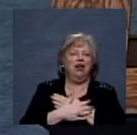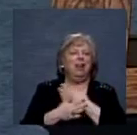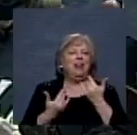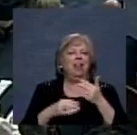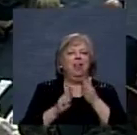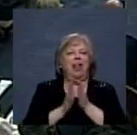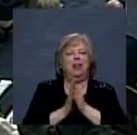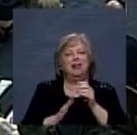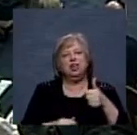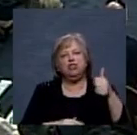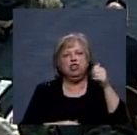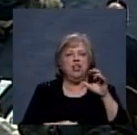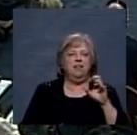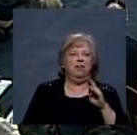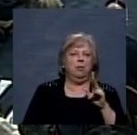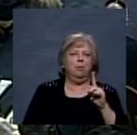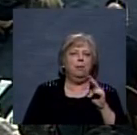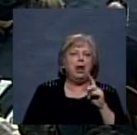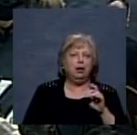Chief.